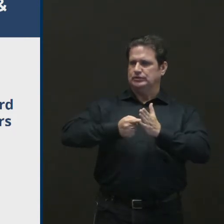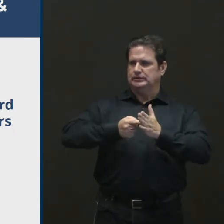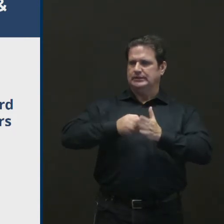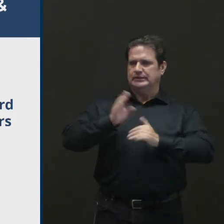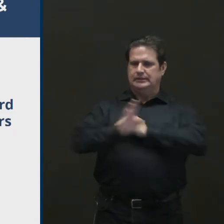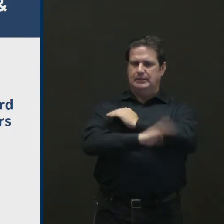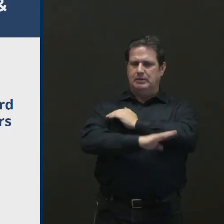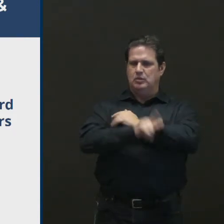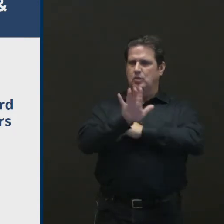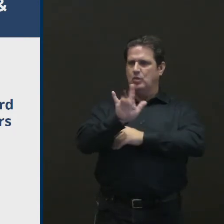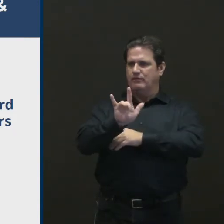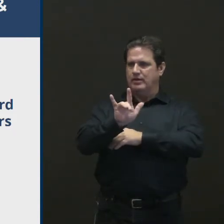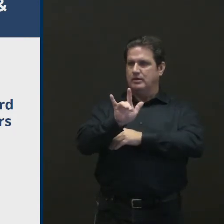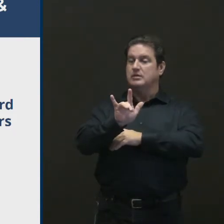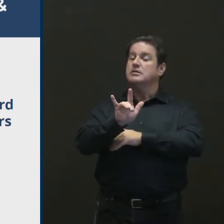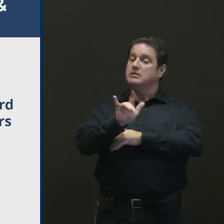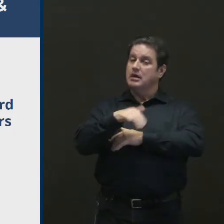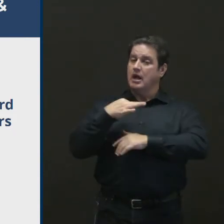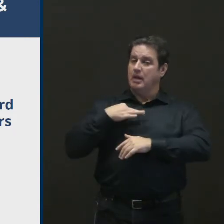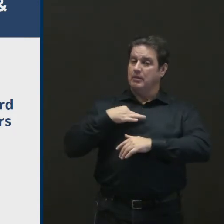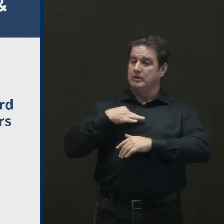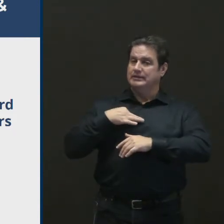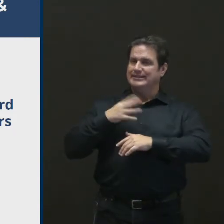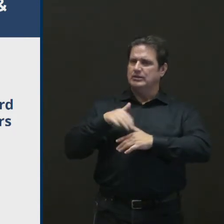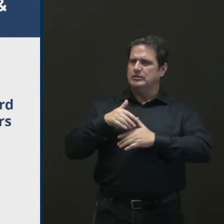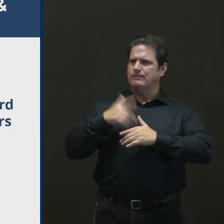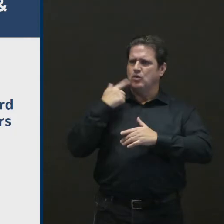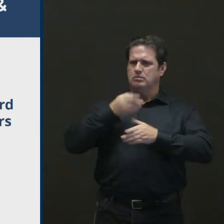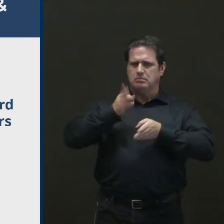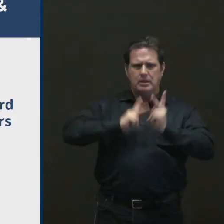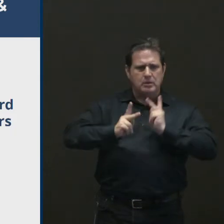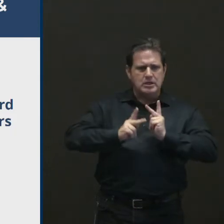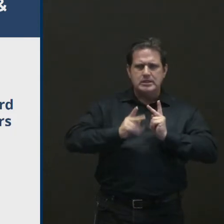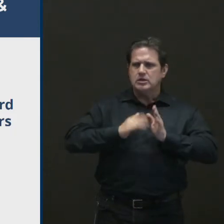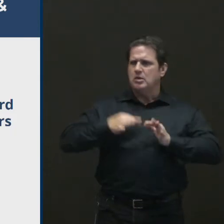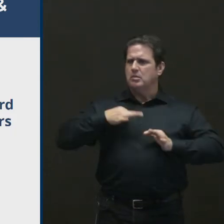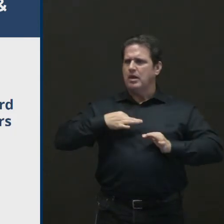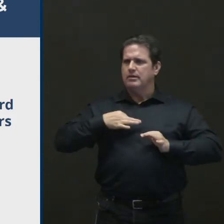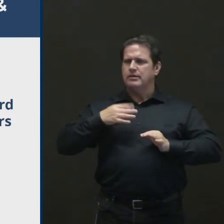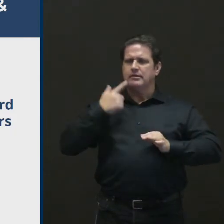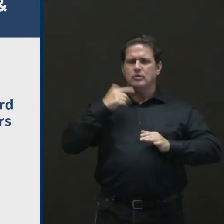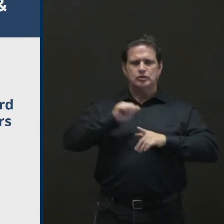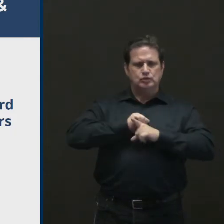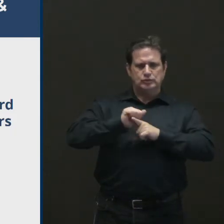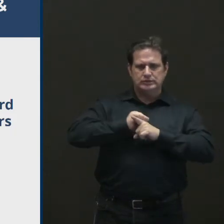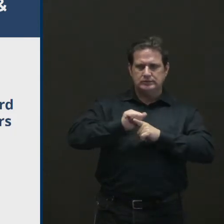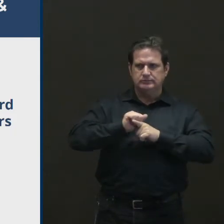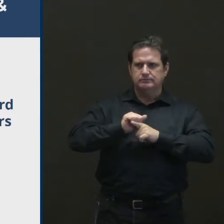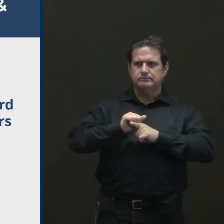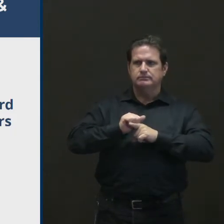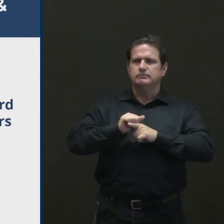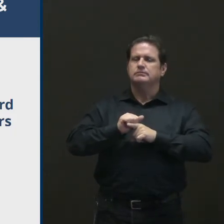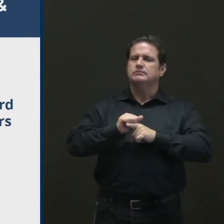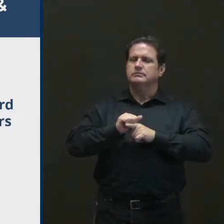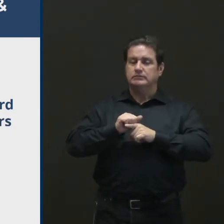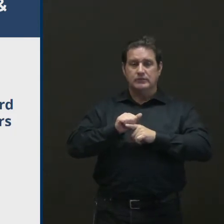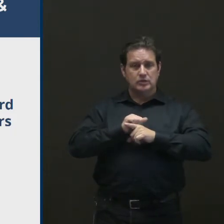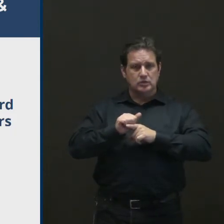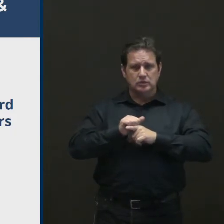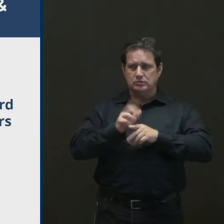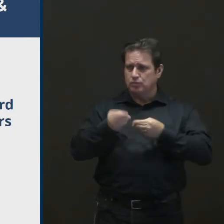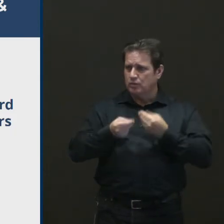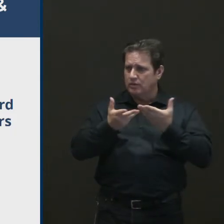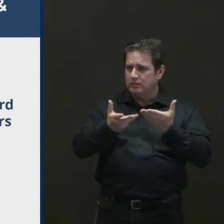September 25th. And mind you, that application deadline is not for individuals who are looking to apply for training. That is for training